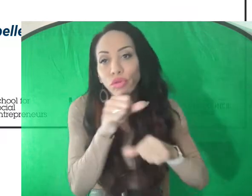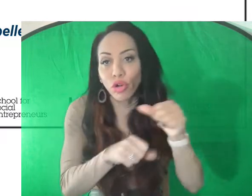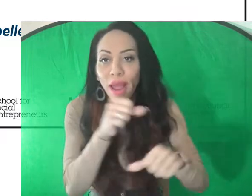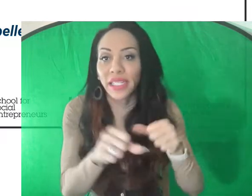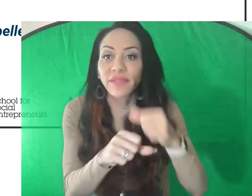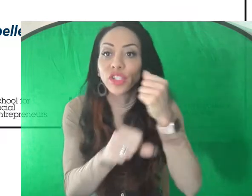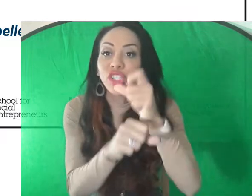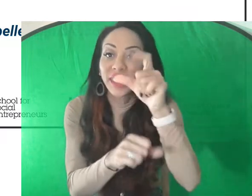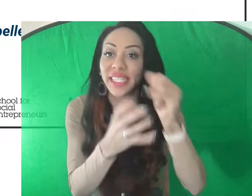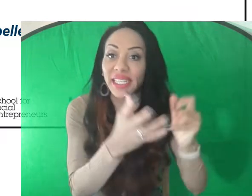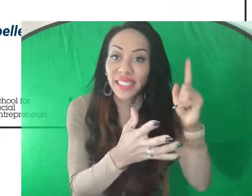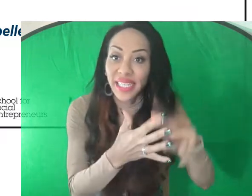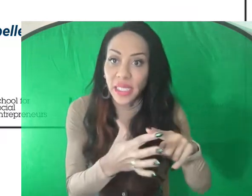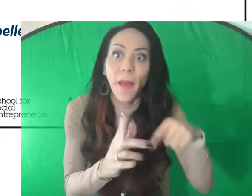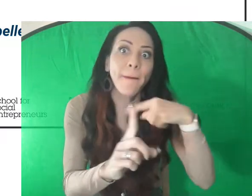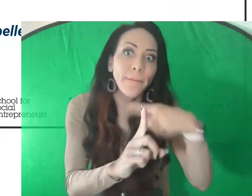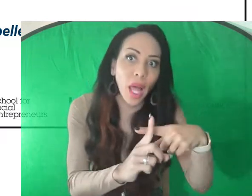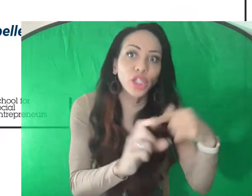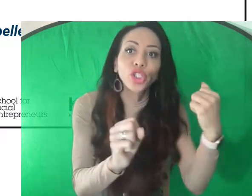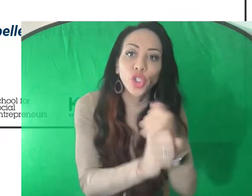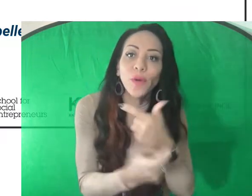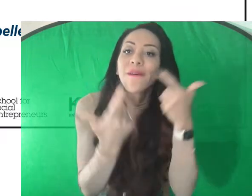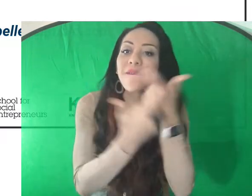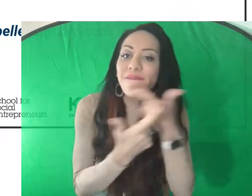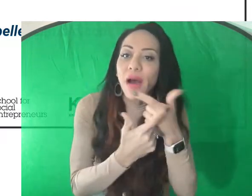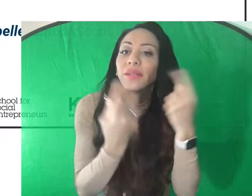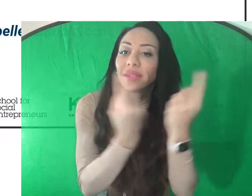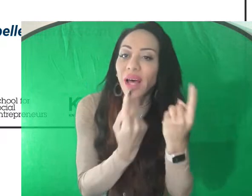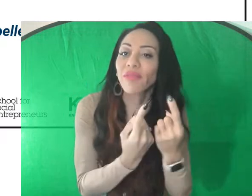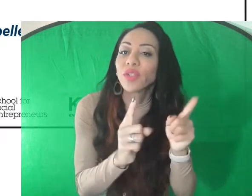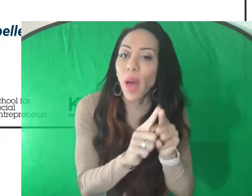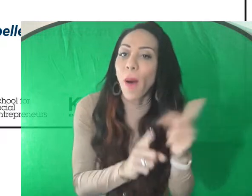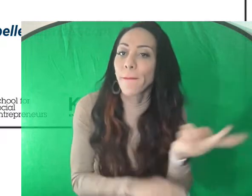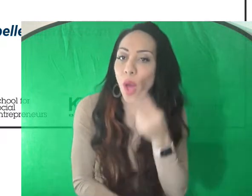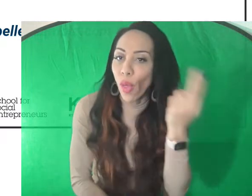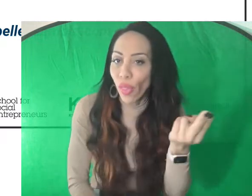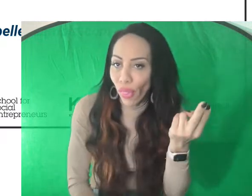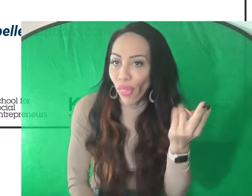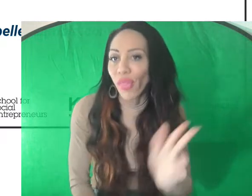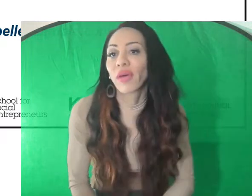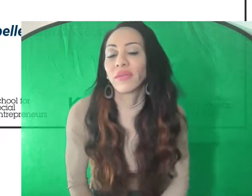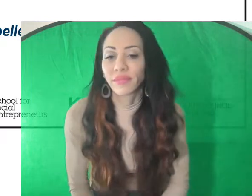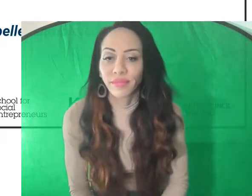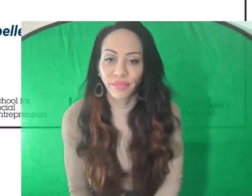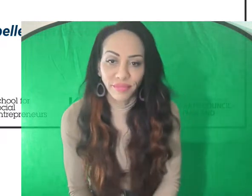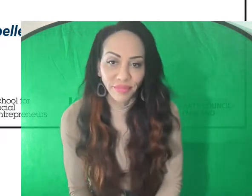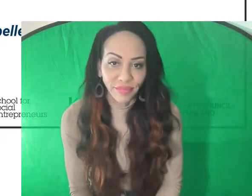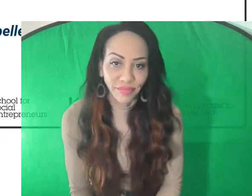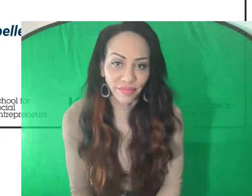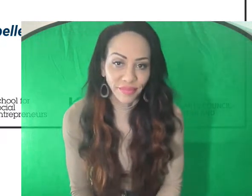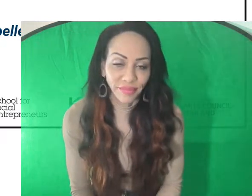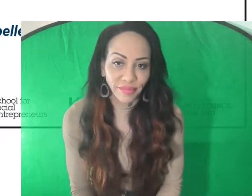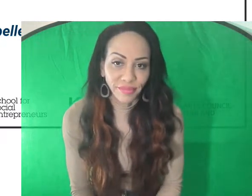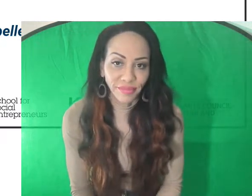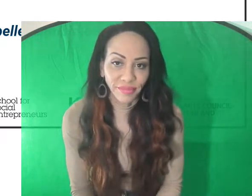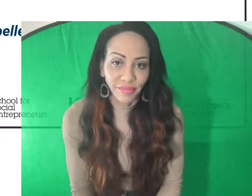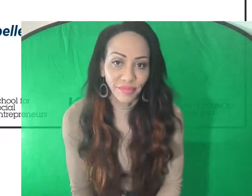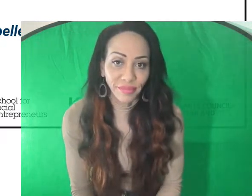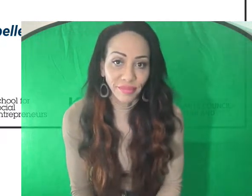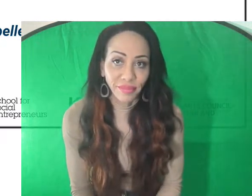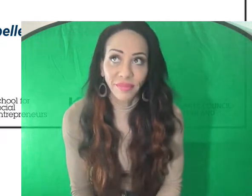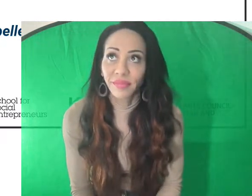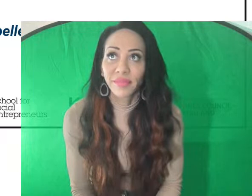and actually do some more fun stuff to augment it. So I think that's worth bearing in mind. I think it's a big we can't change